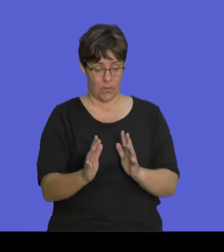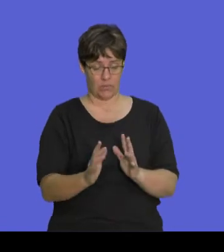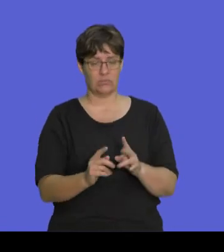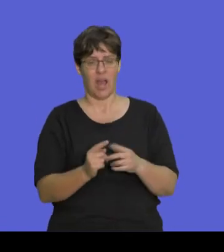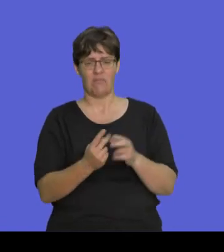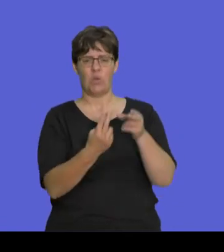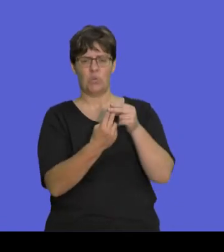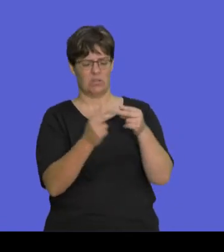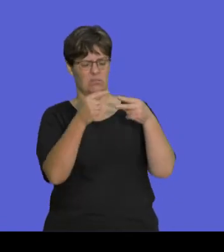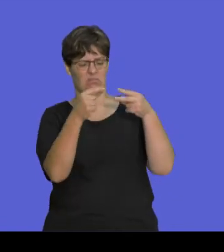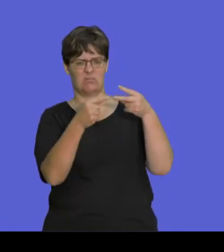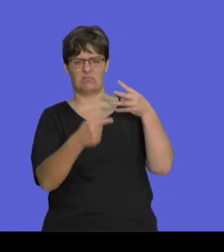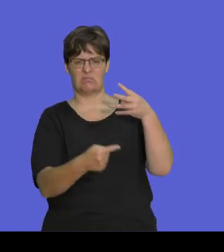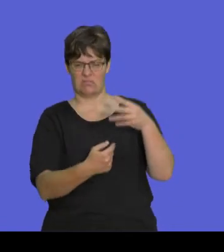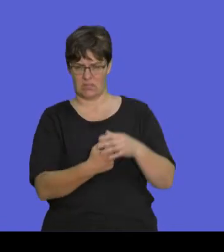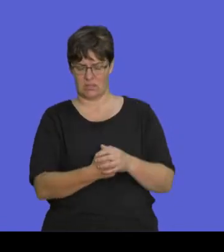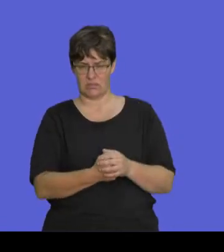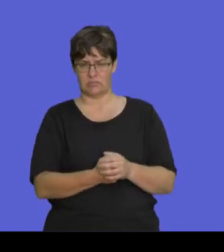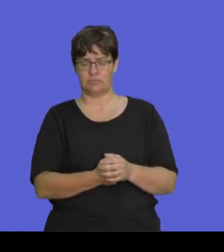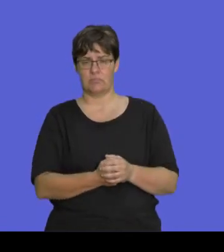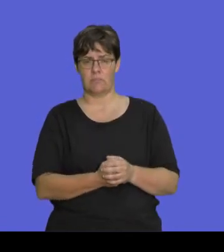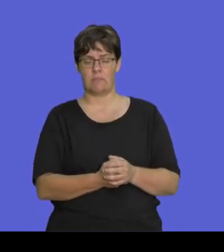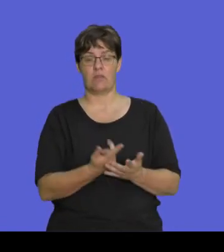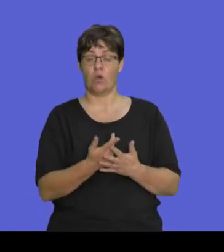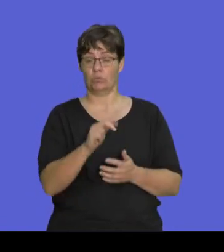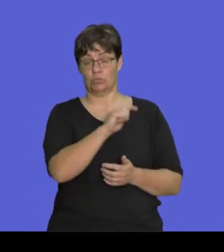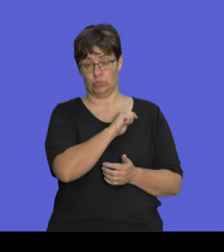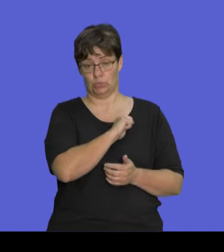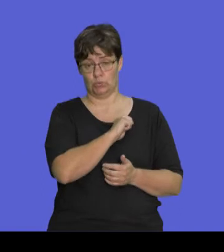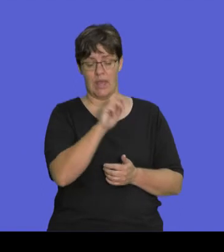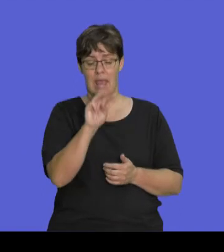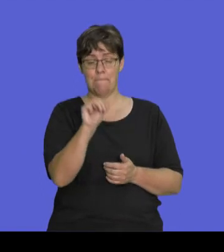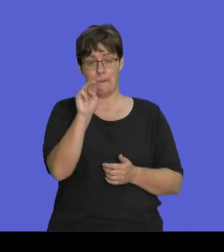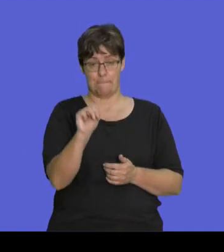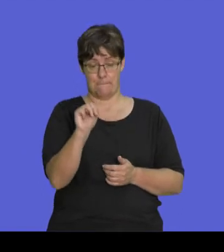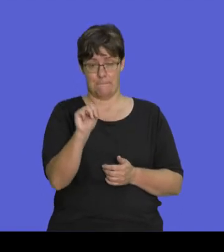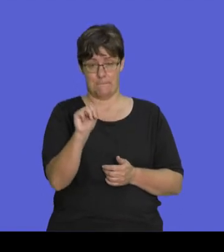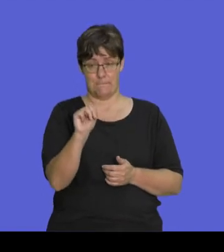different units. Now, we are saying that in reality, a millimeter